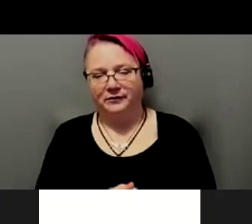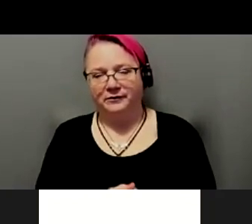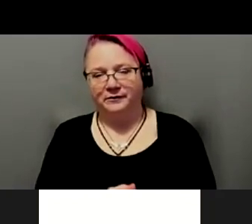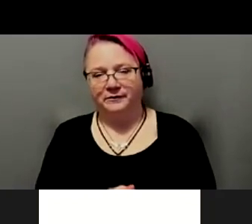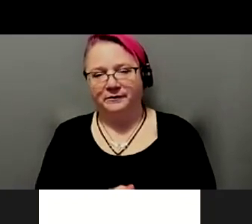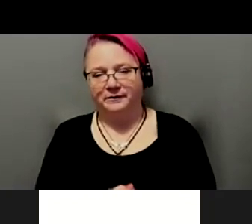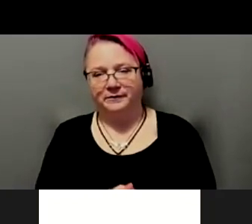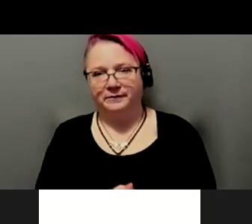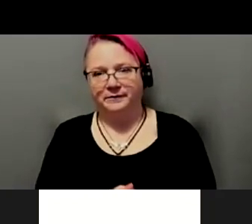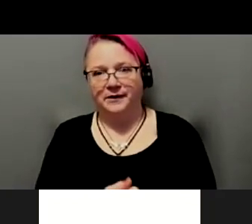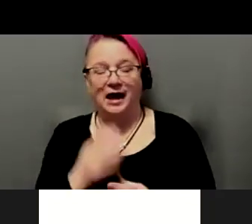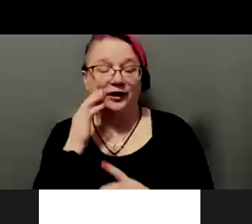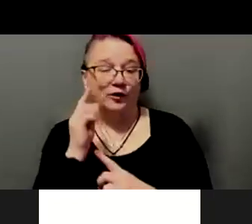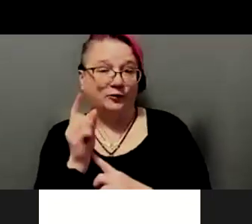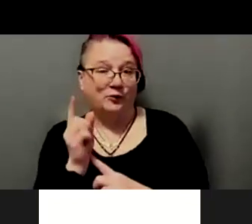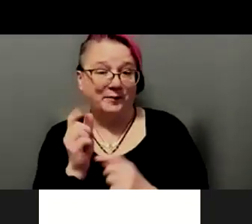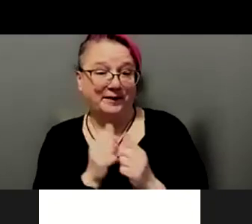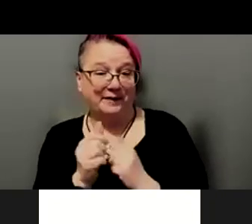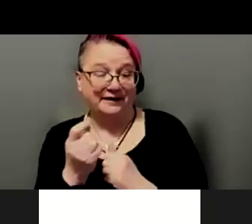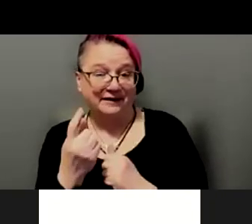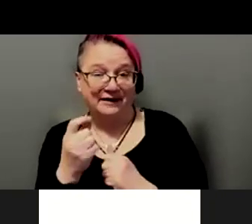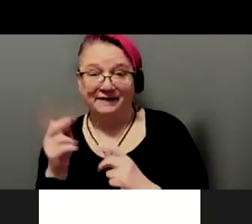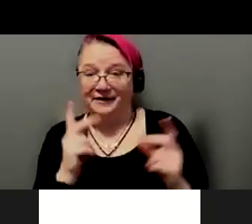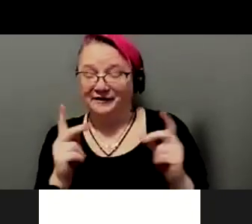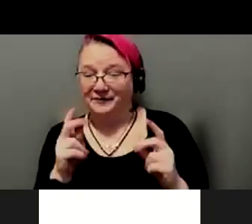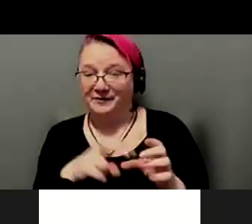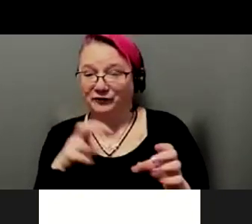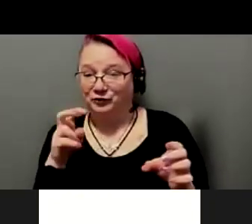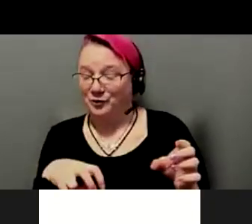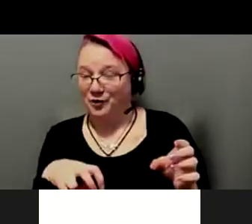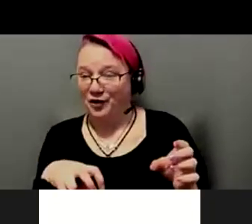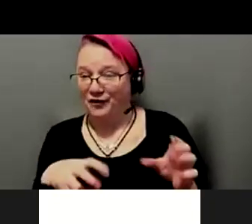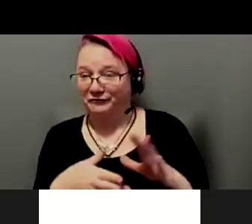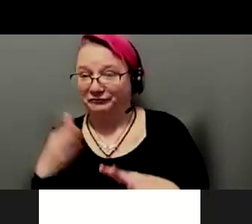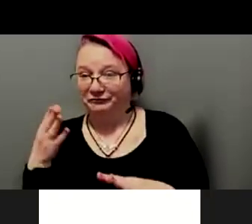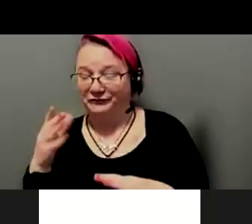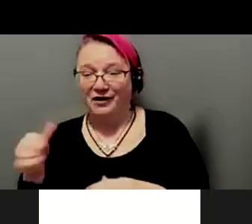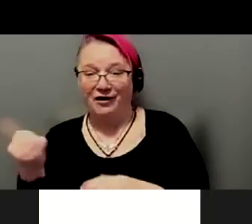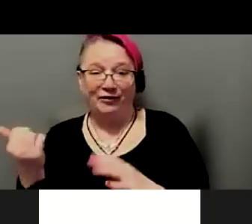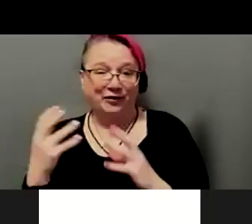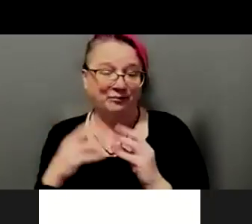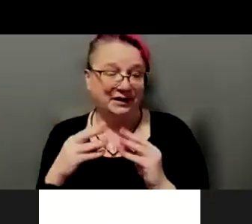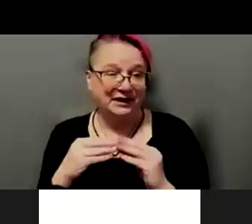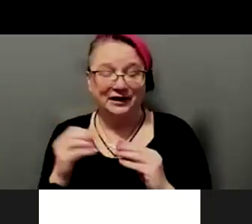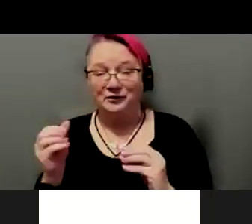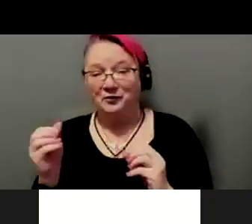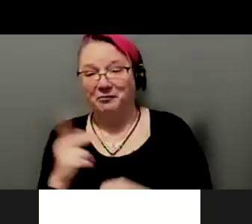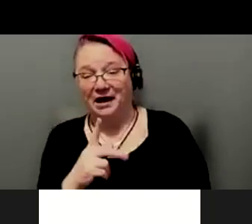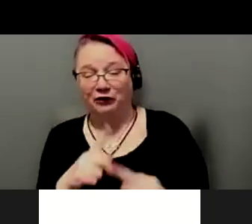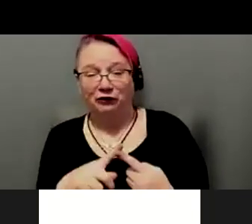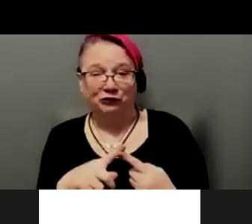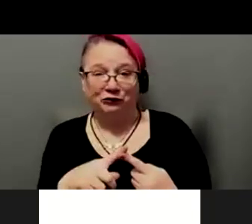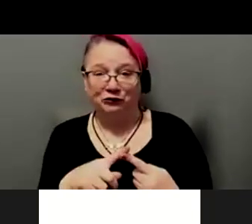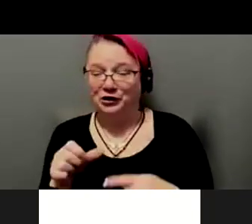We know it's a minute past 11, so if folks need to jump off and head off to another meeting or just return to your